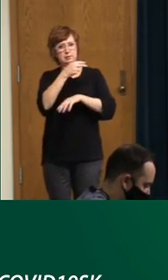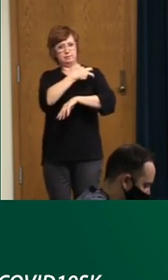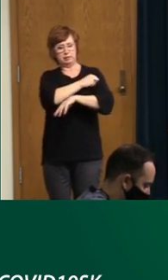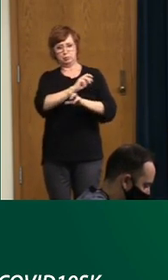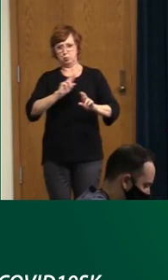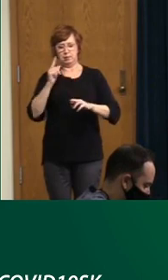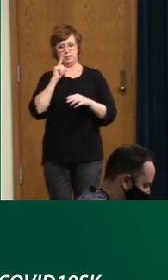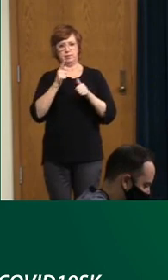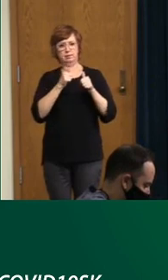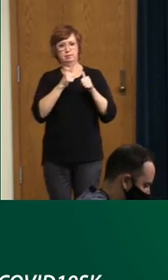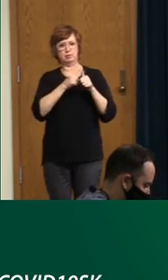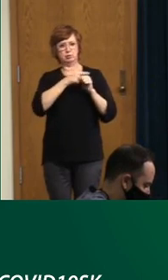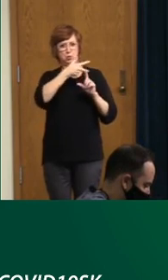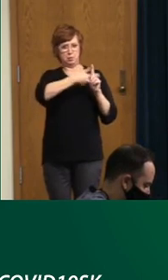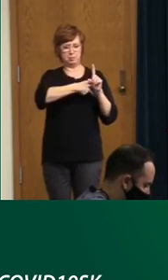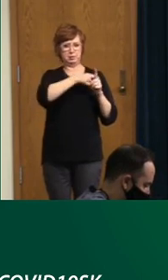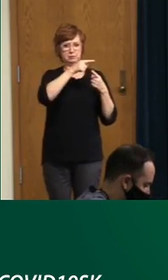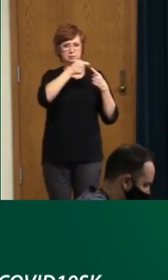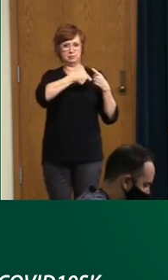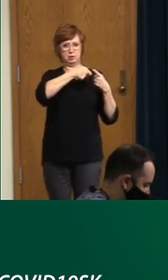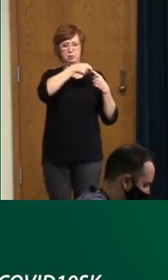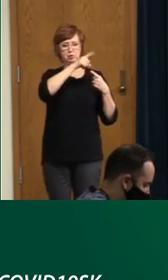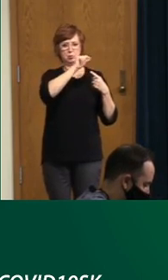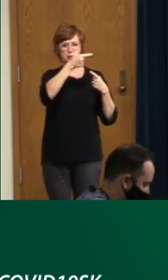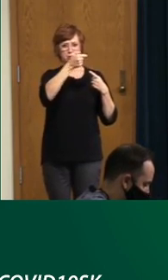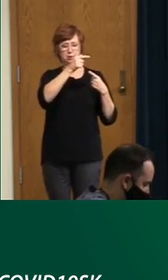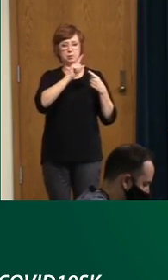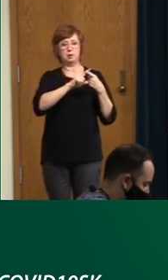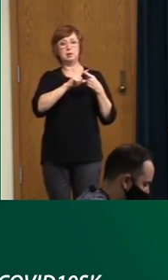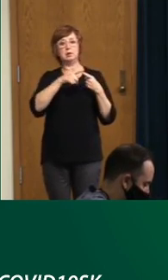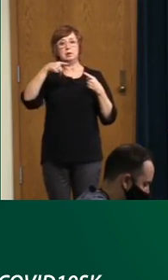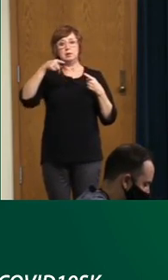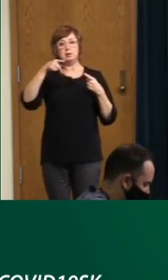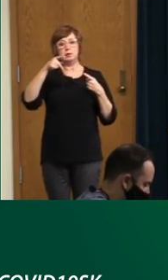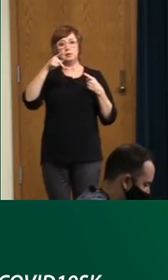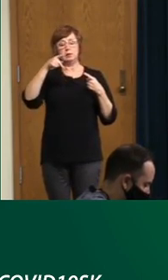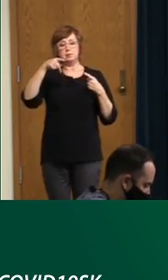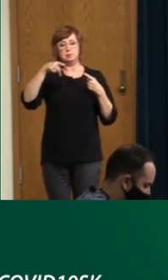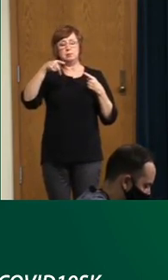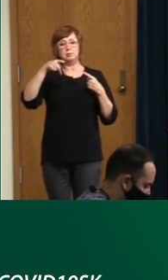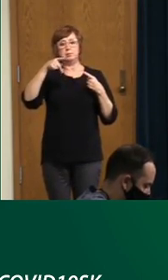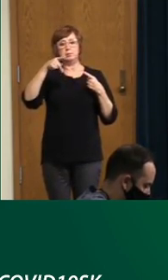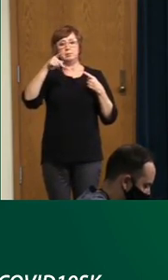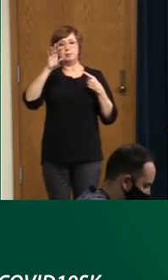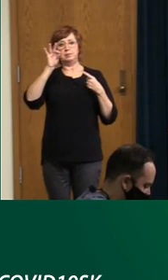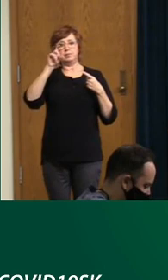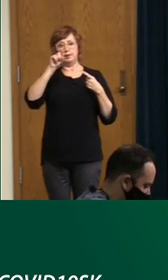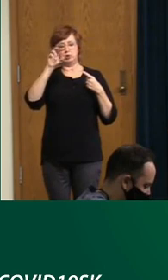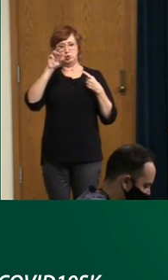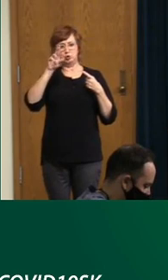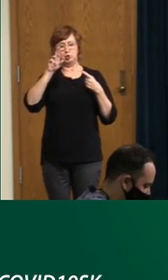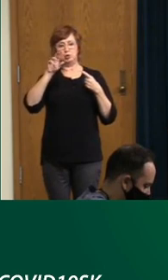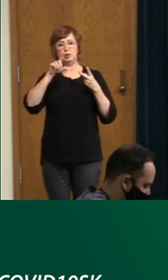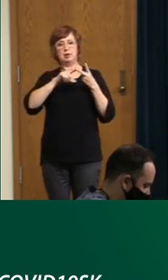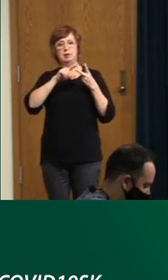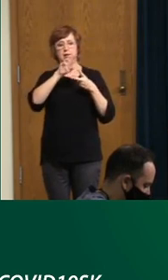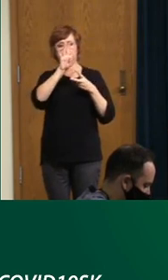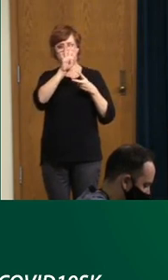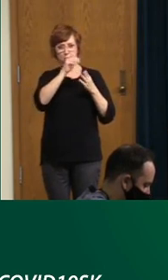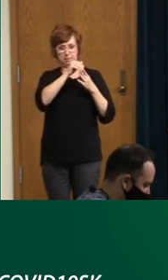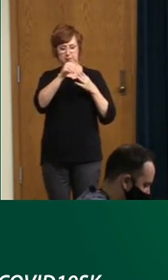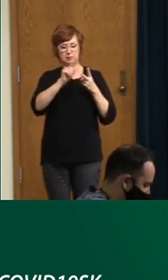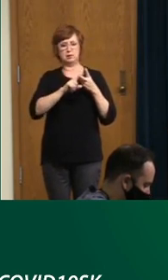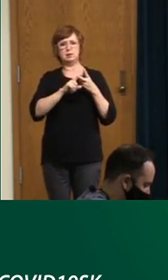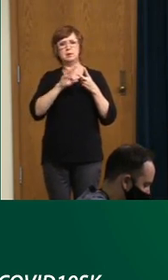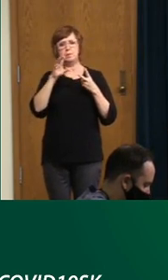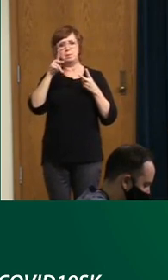2021, 4 million from Pfizer and 2 million from Moderna. Of those, Saskatchewan